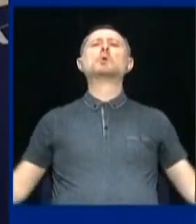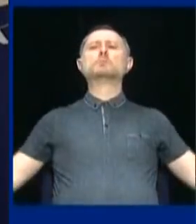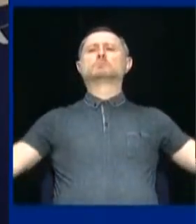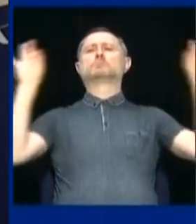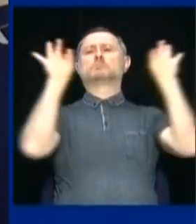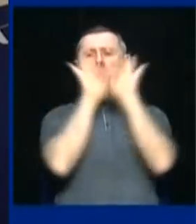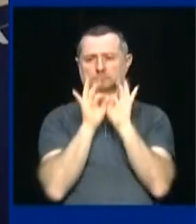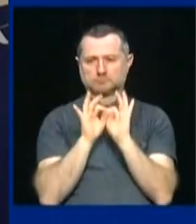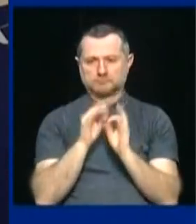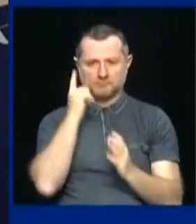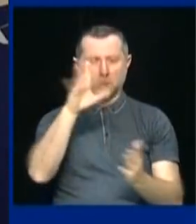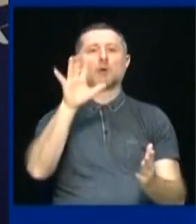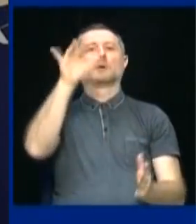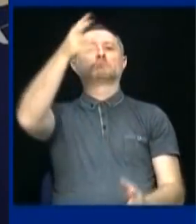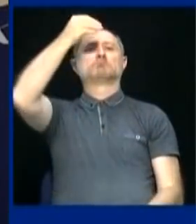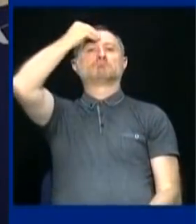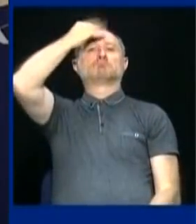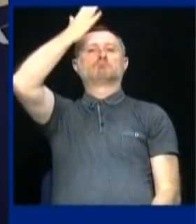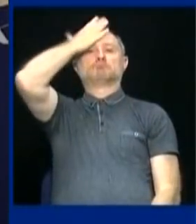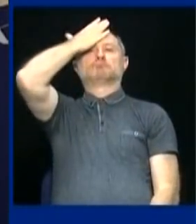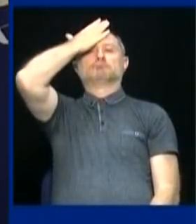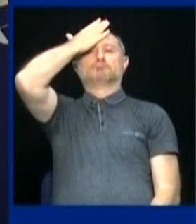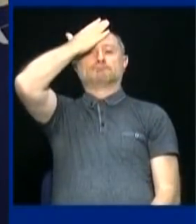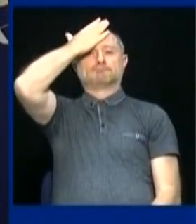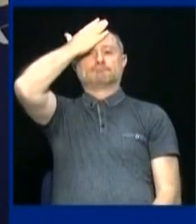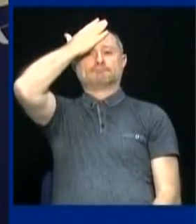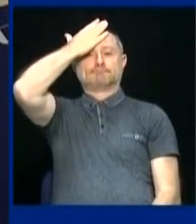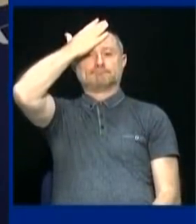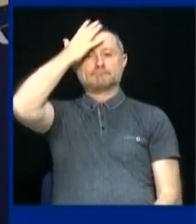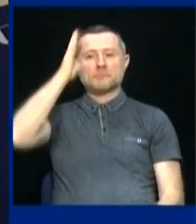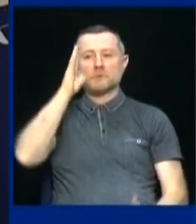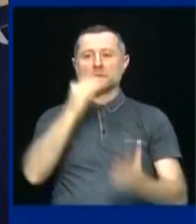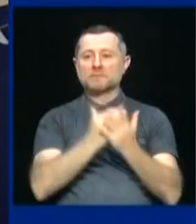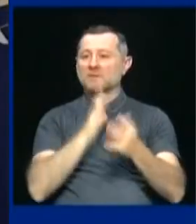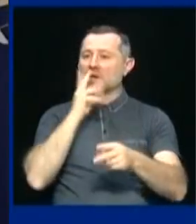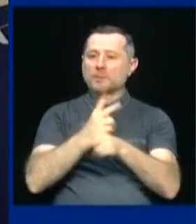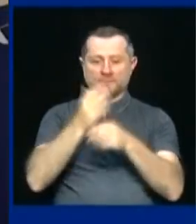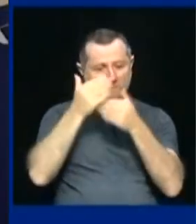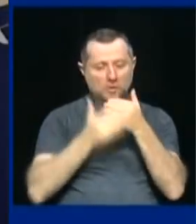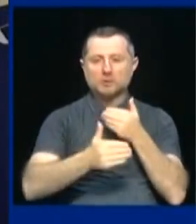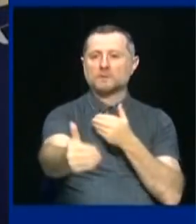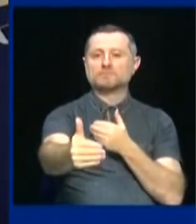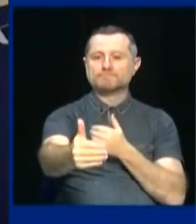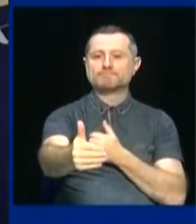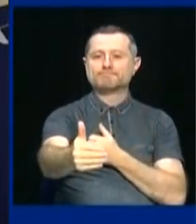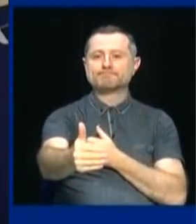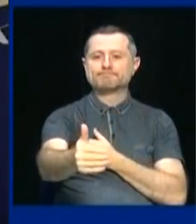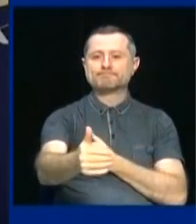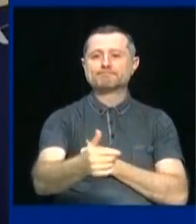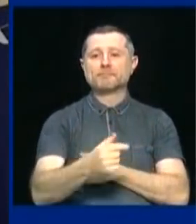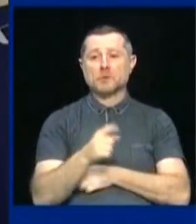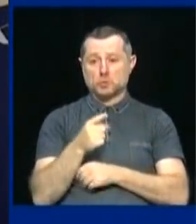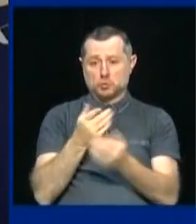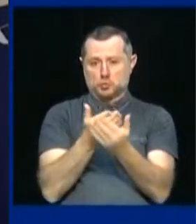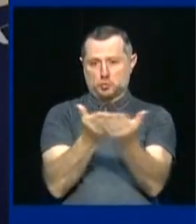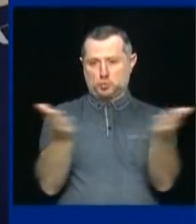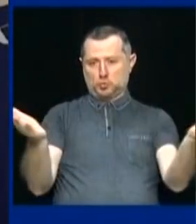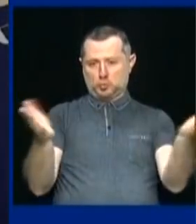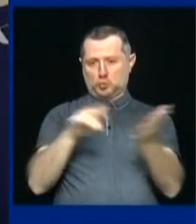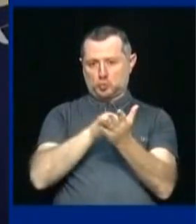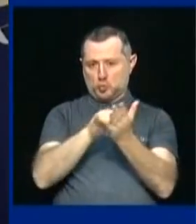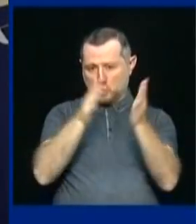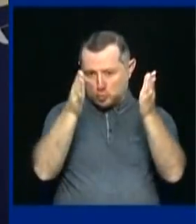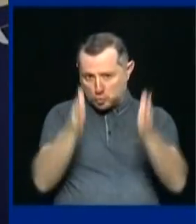one that I will carry with me for the rest of my life. And that's what you New Yorkers did